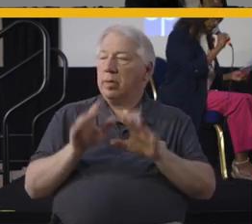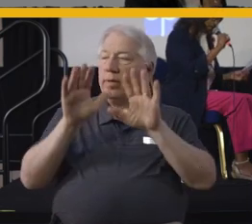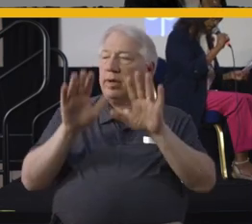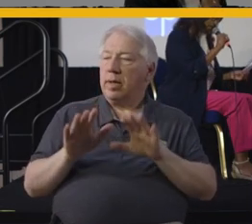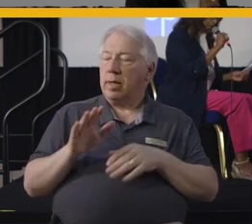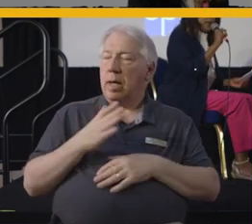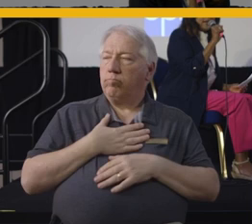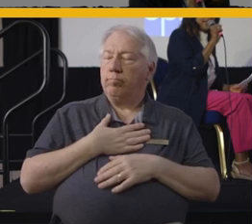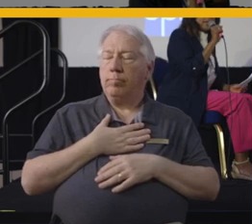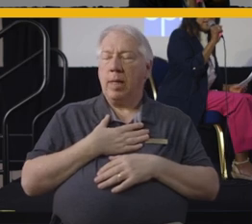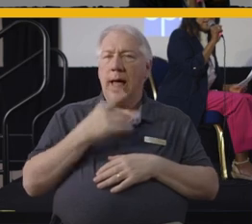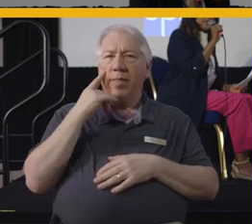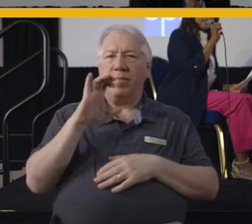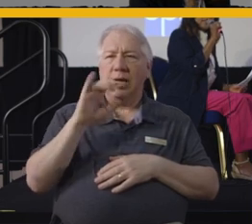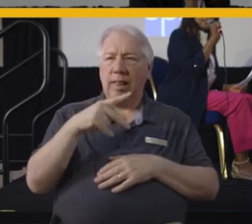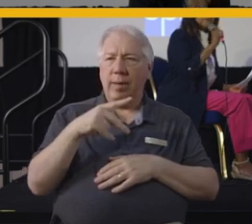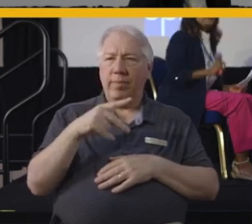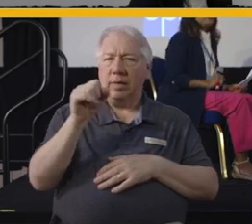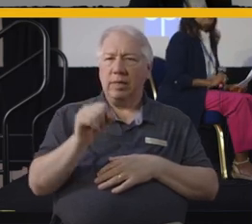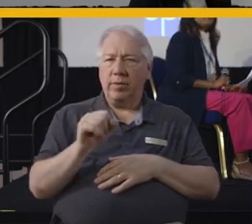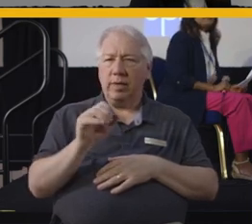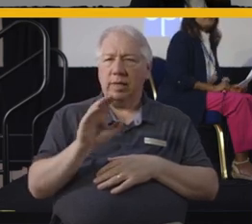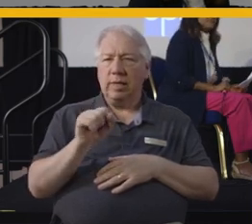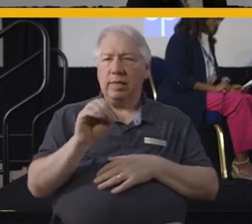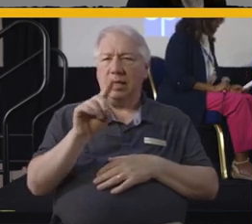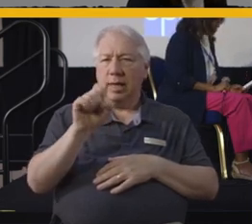music to my ears. And I think we have a clip of Southern Sounds.